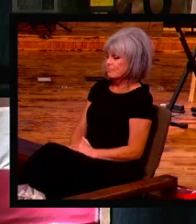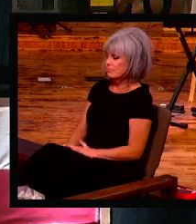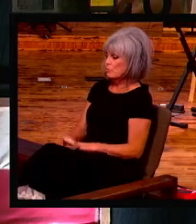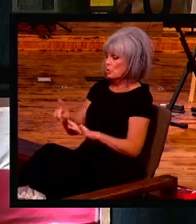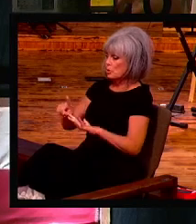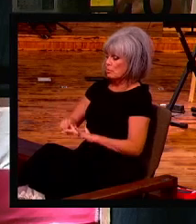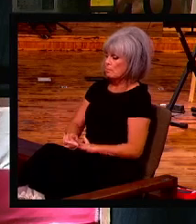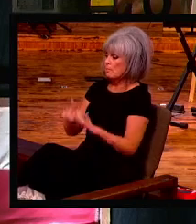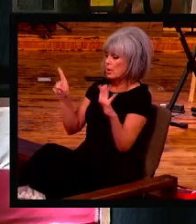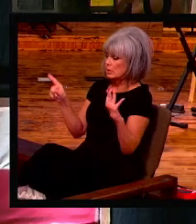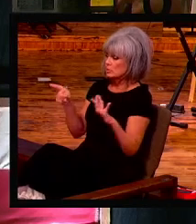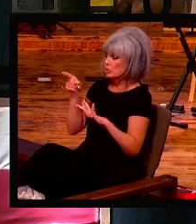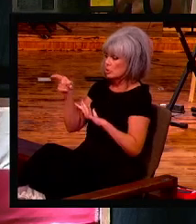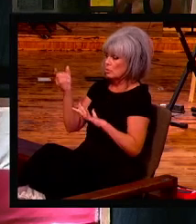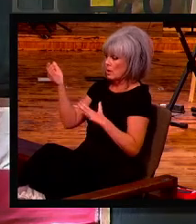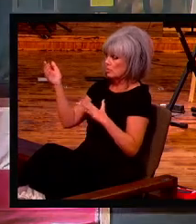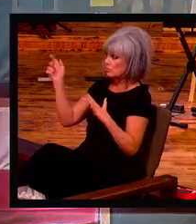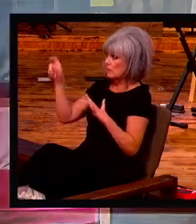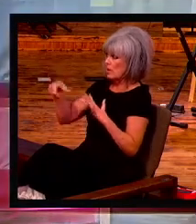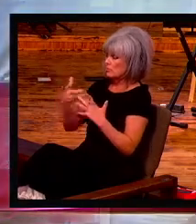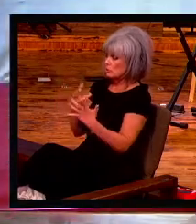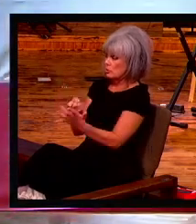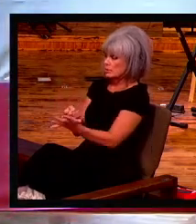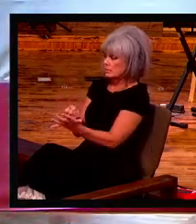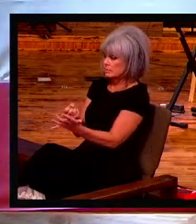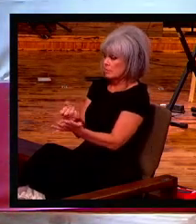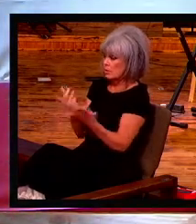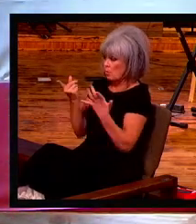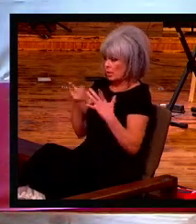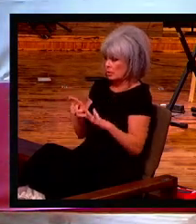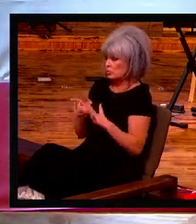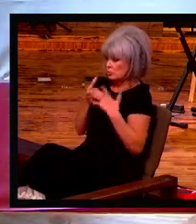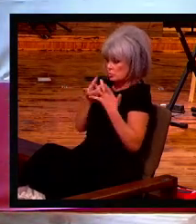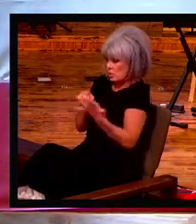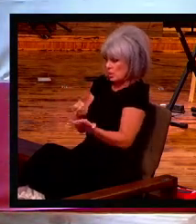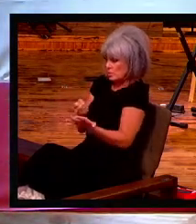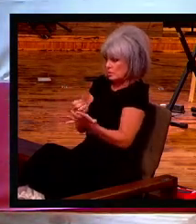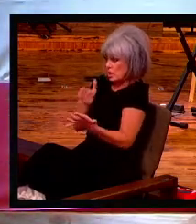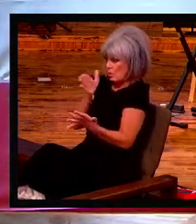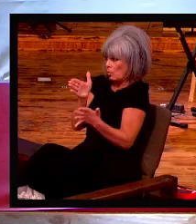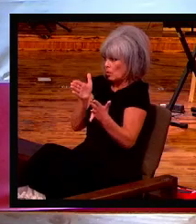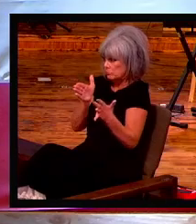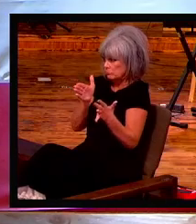But you got to trust me. And when you do, it's going to lead to the strategy.